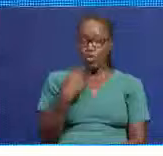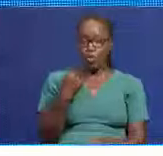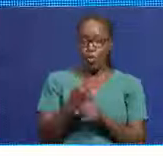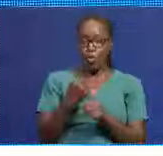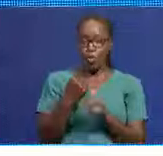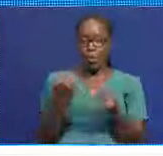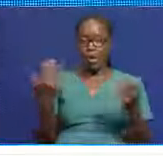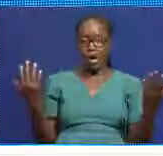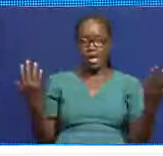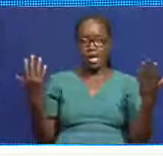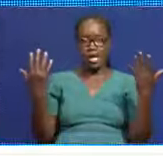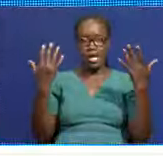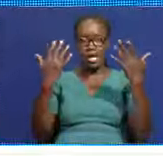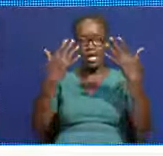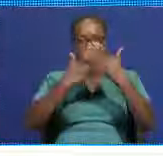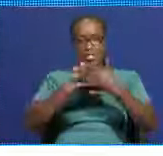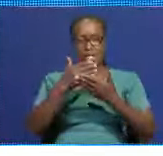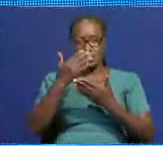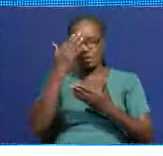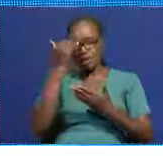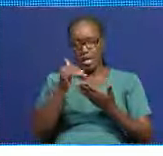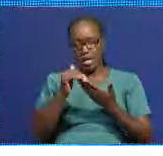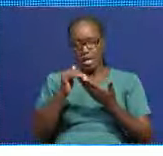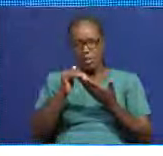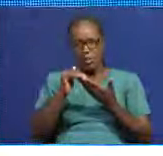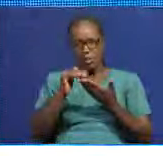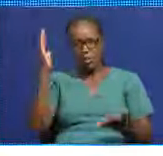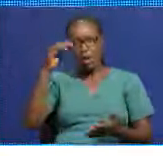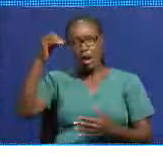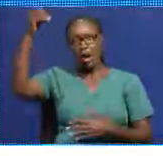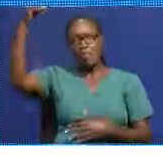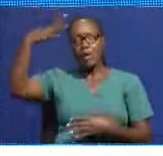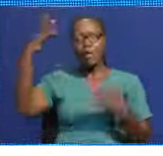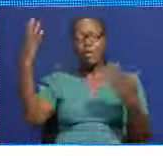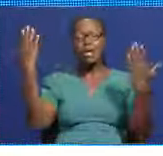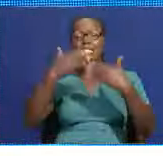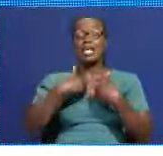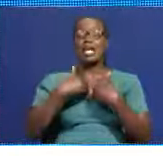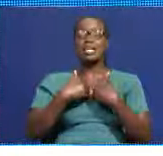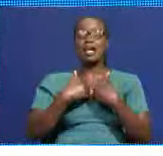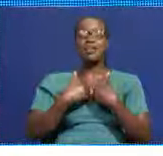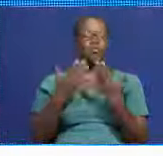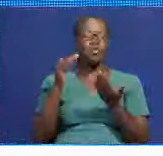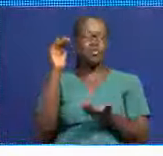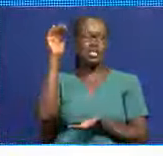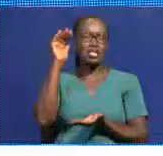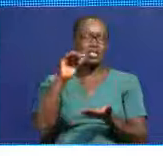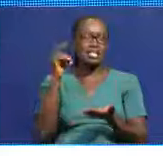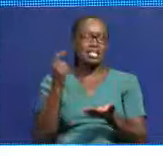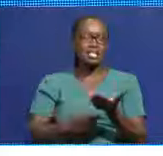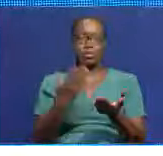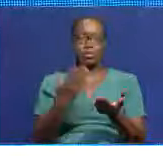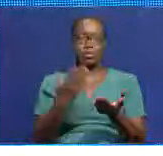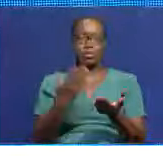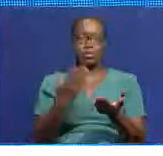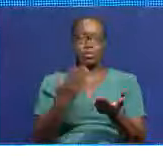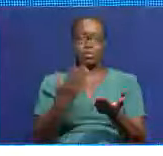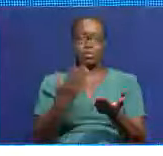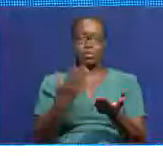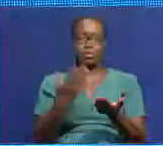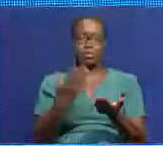night because we have excess power at night, we are going to reduce the tariff by